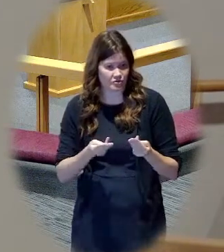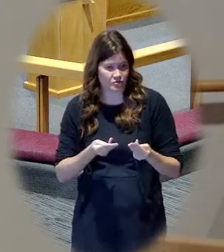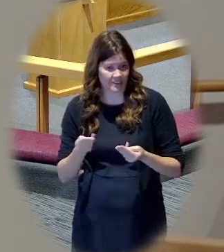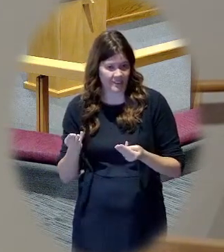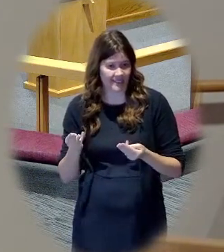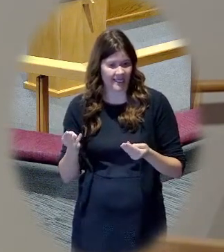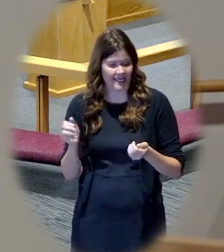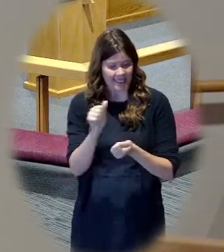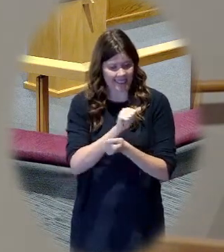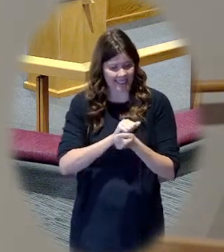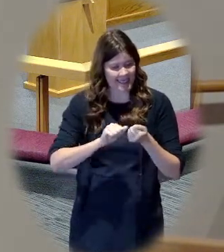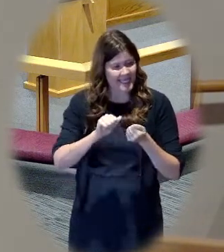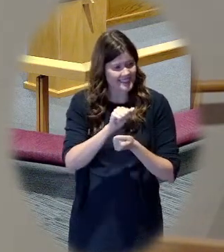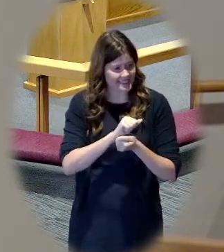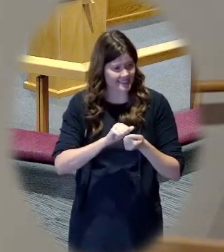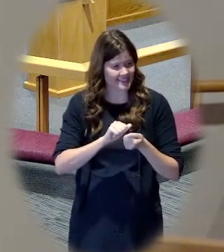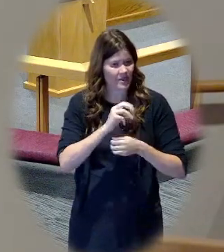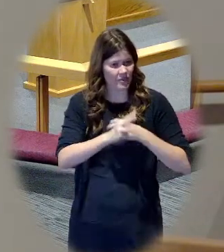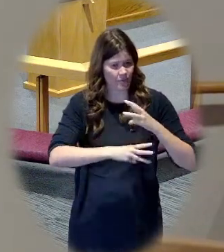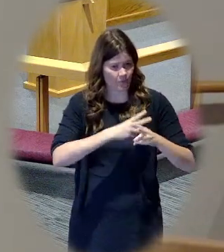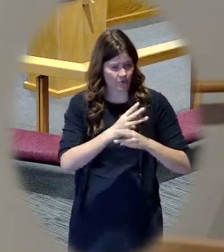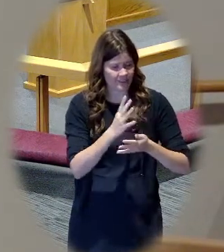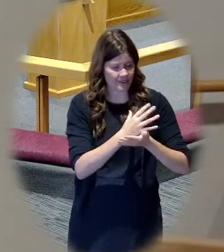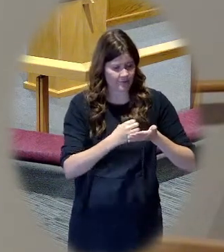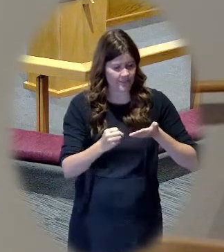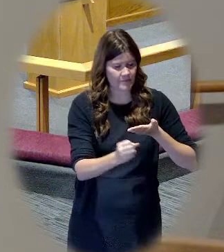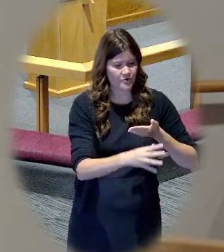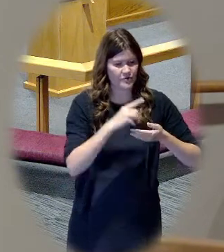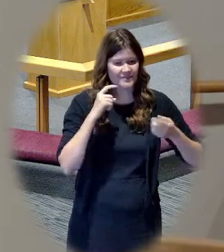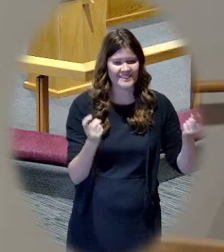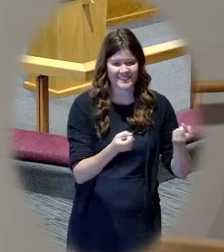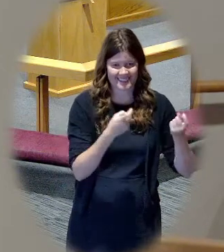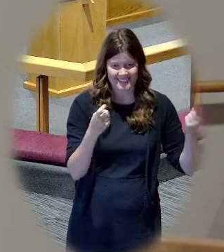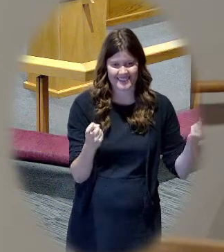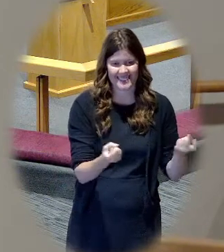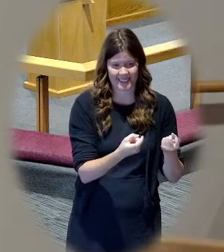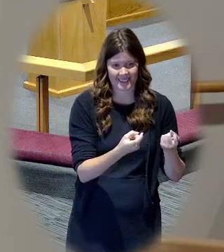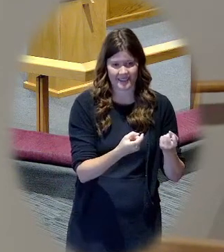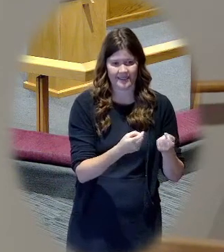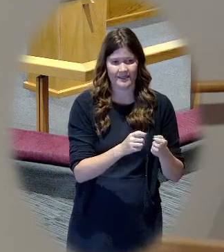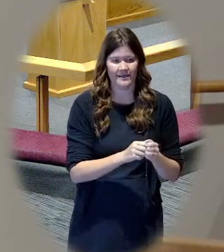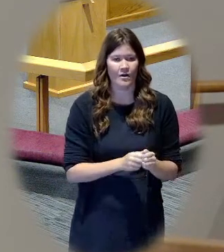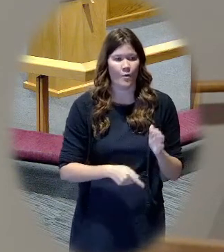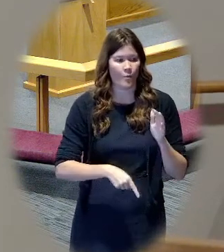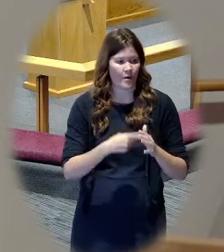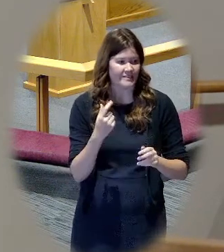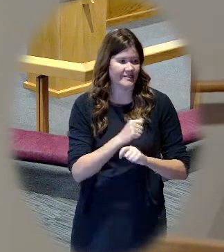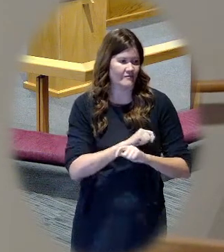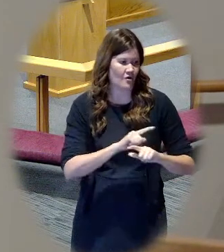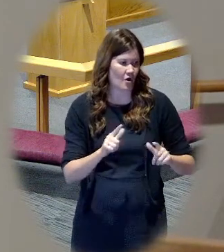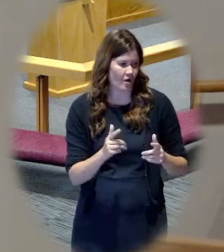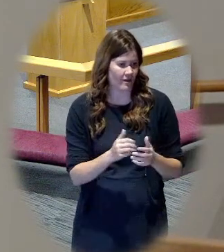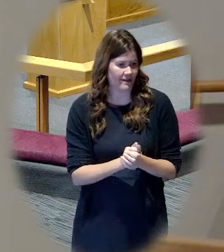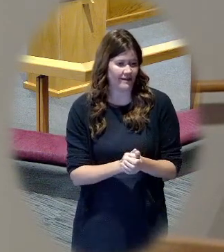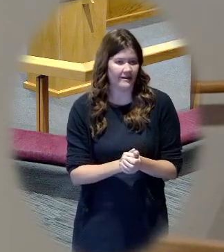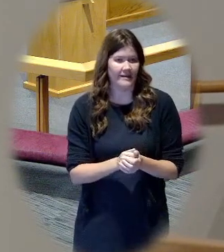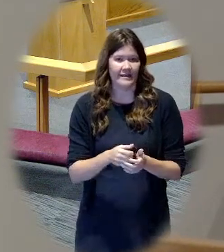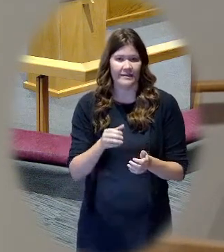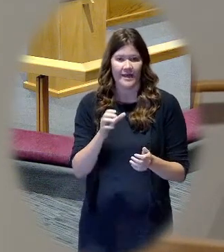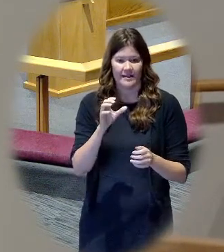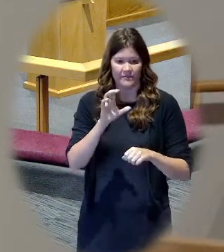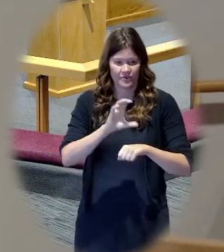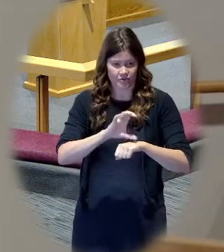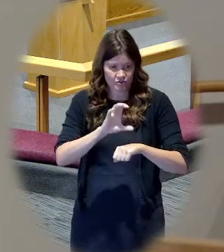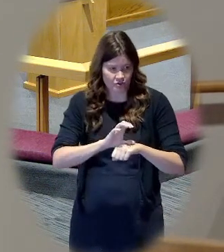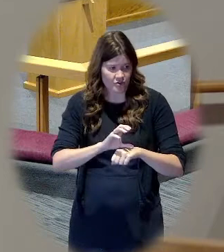world, removing sin, dealing with it once and for all. That the bride of Christ, the church,